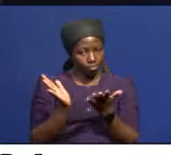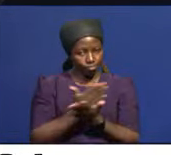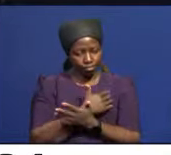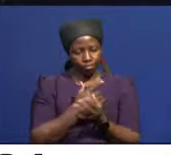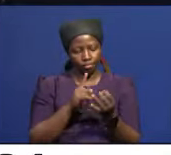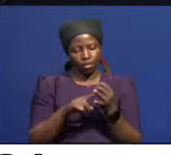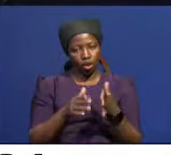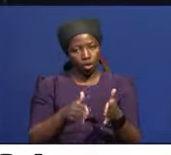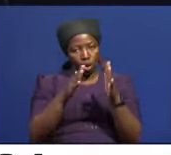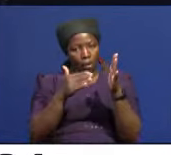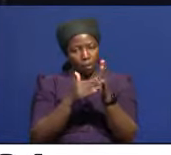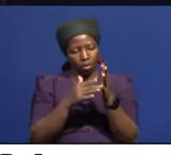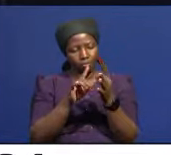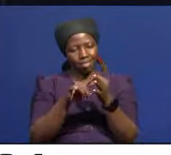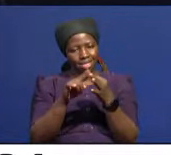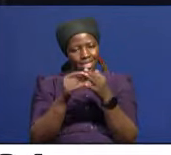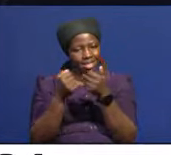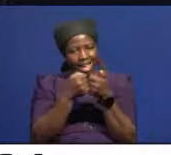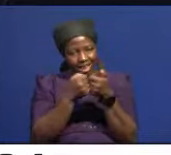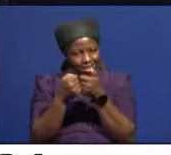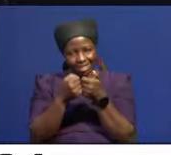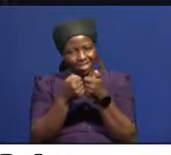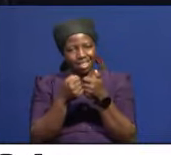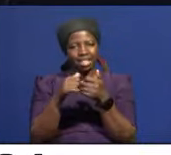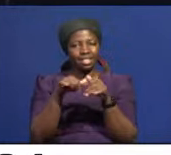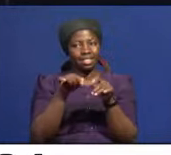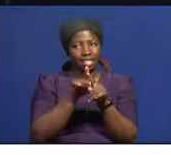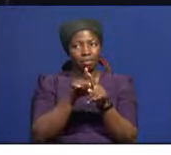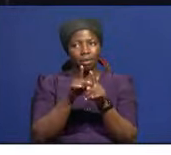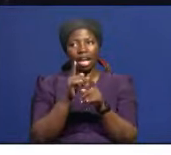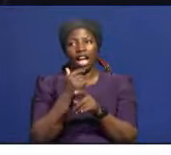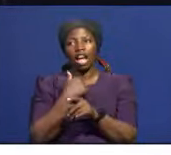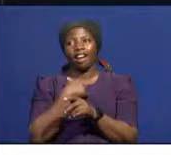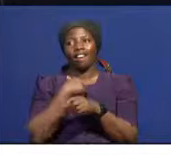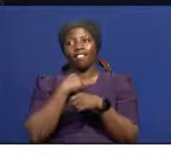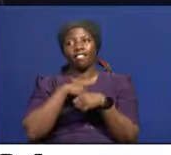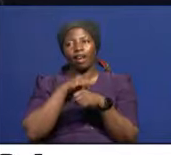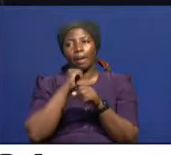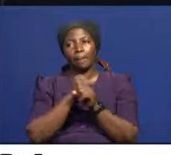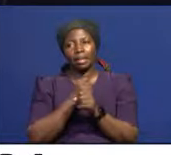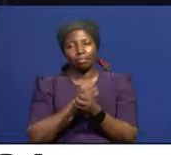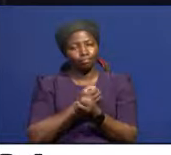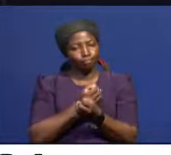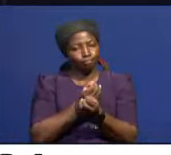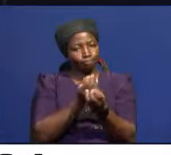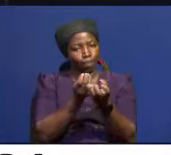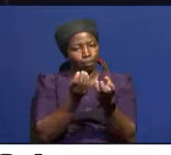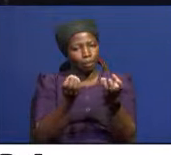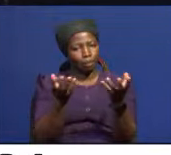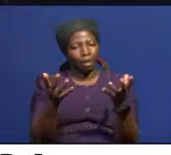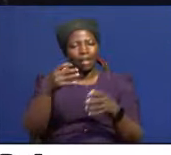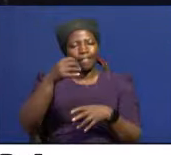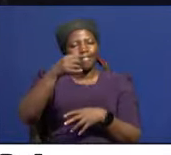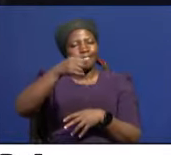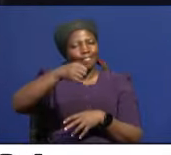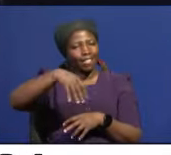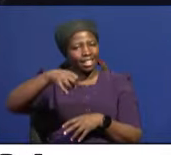roadblocks, bottlenecks, and has made the distribution of fertilizer